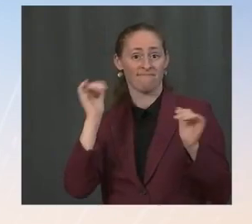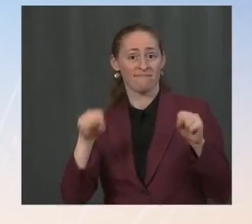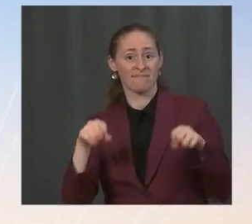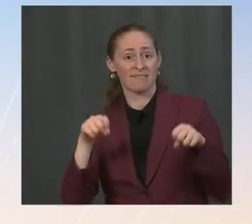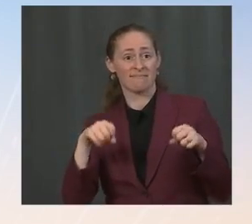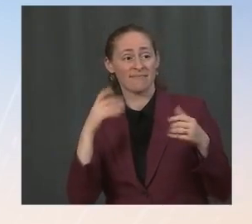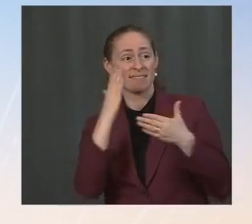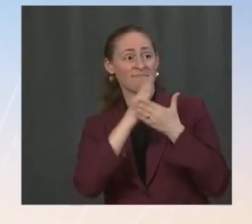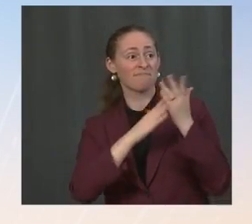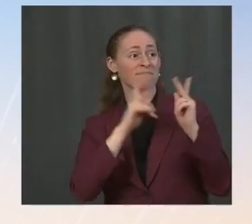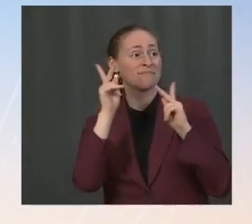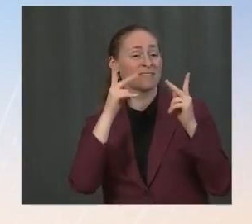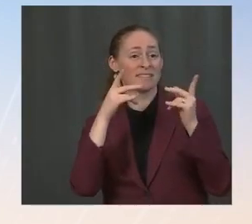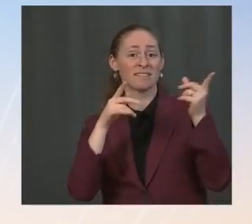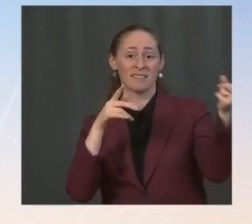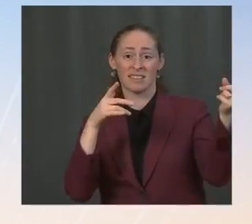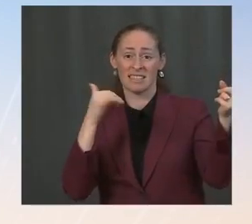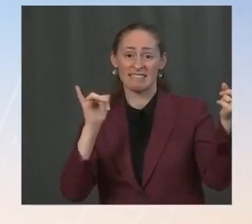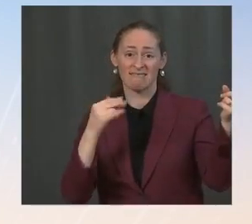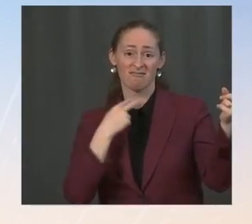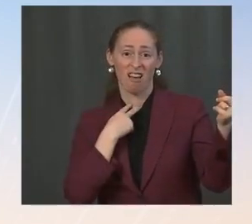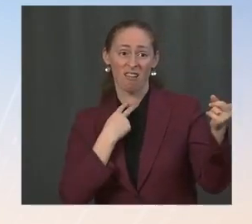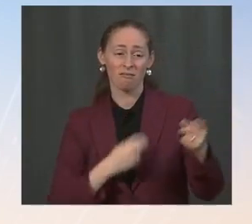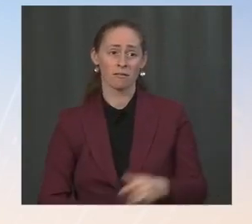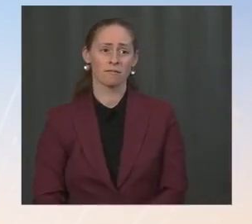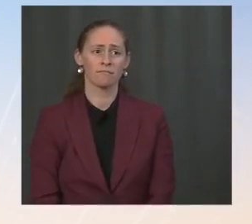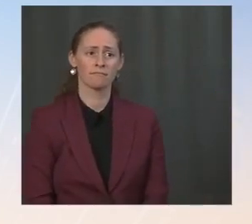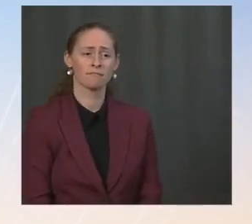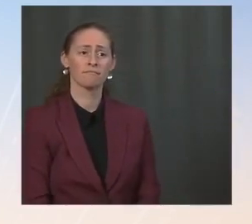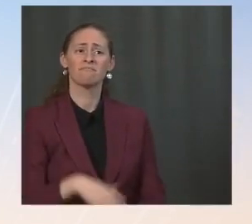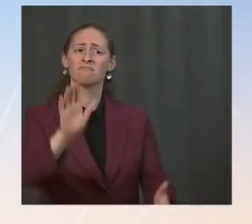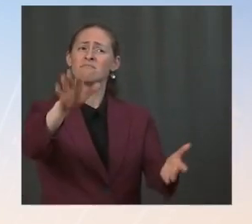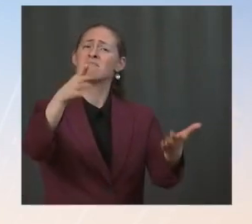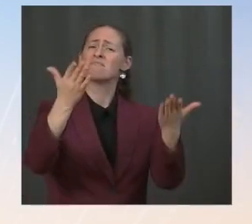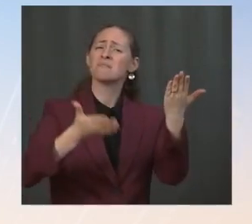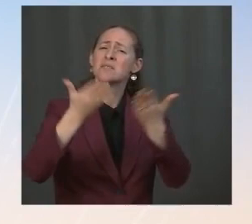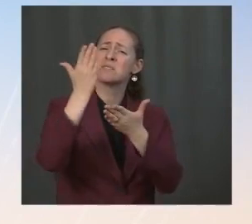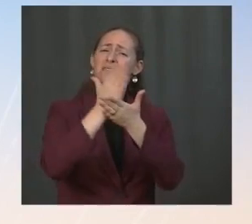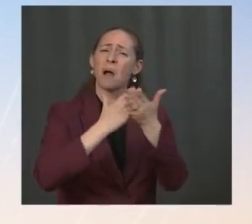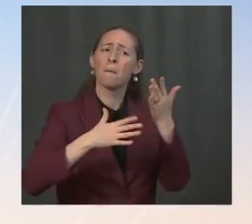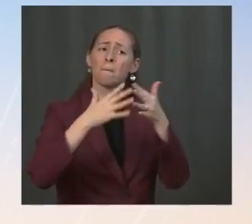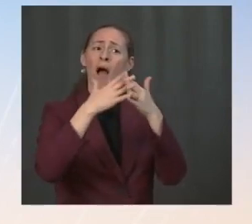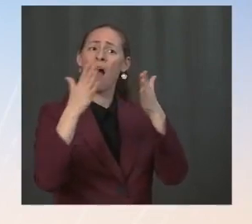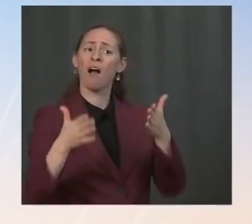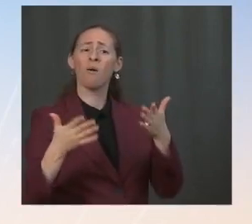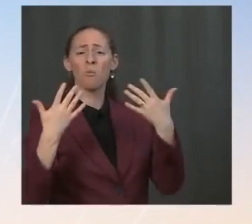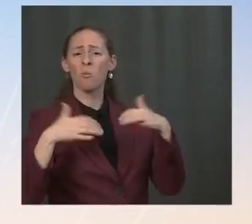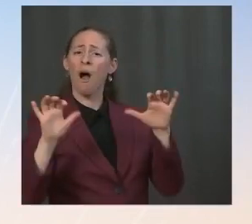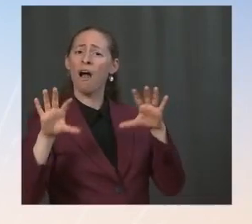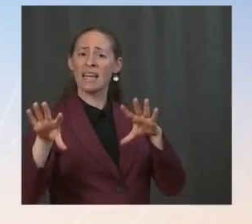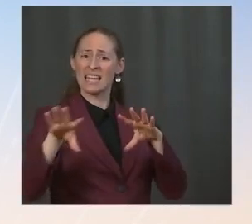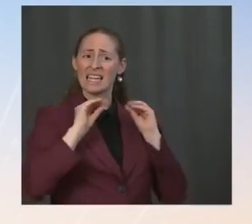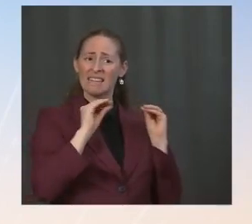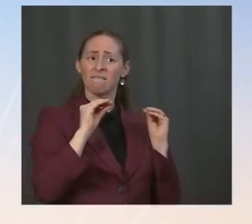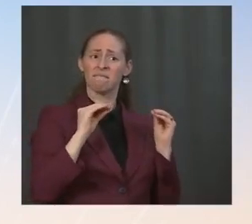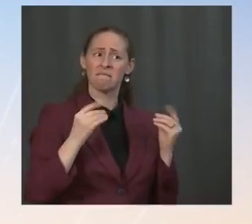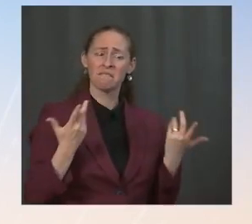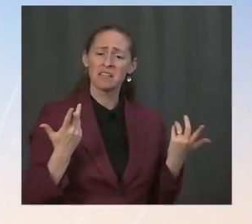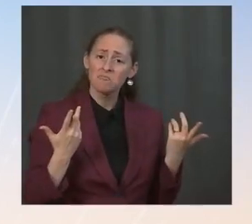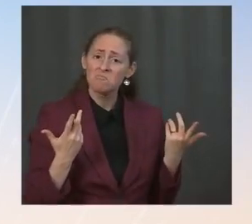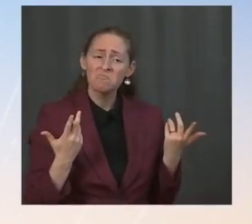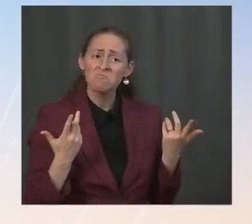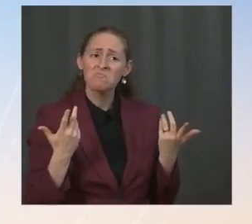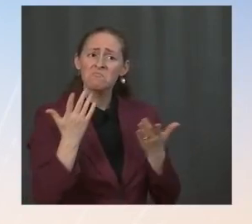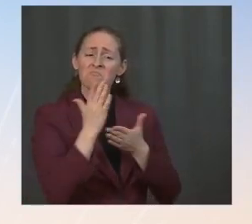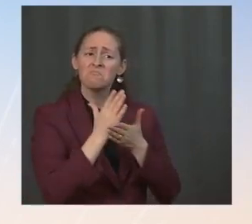we leave? There are some Americans who may not have decided to leave by the 31st. That is possible. Many of these Americans who